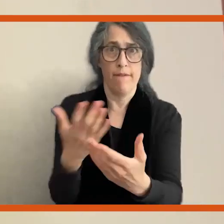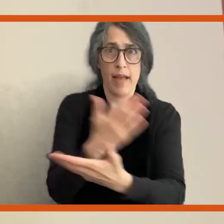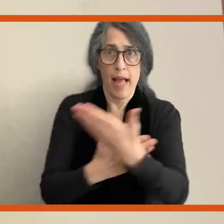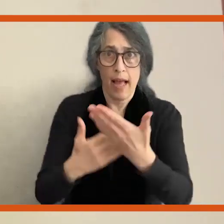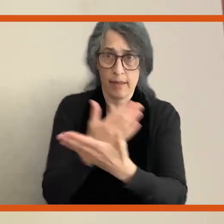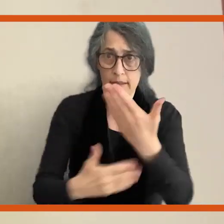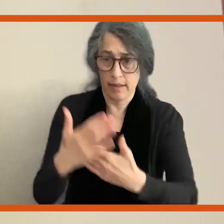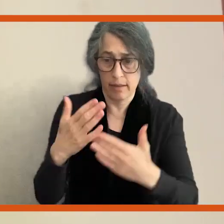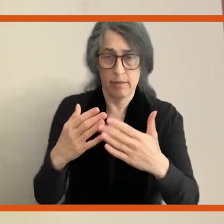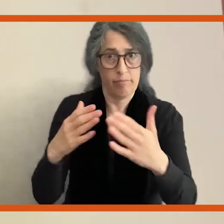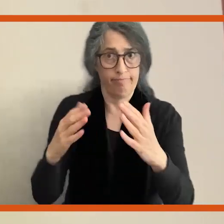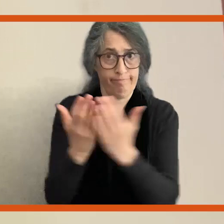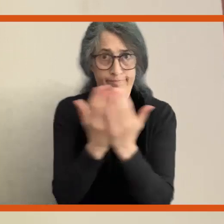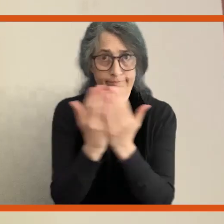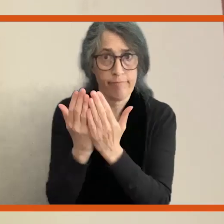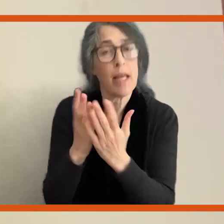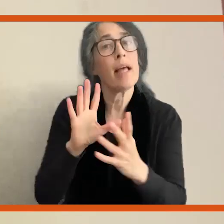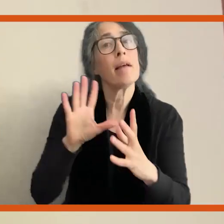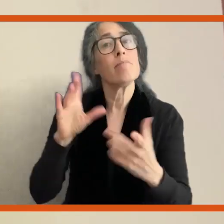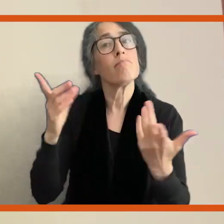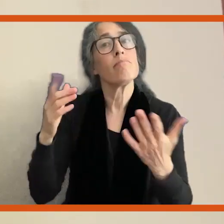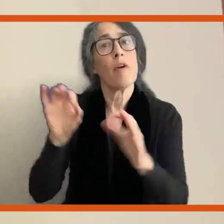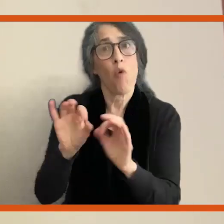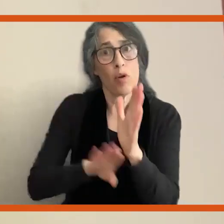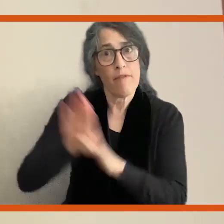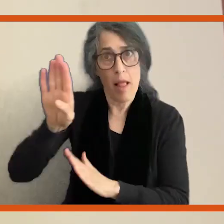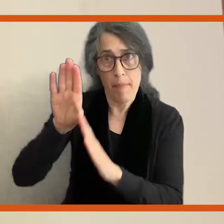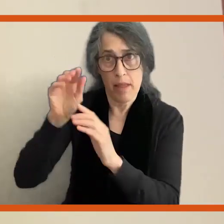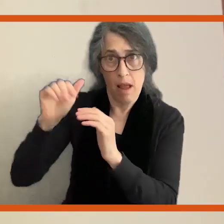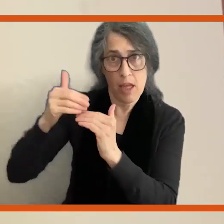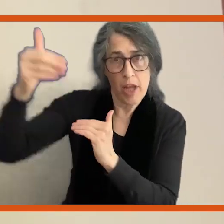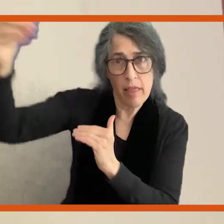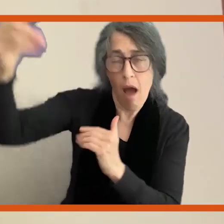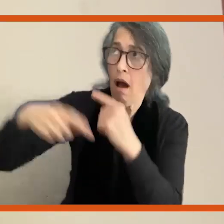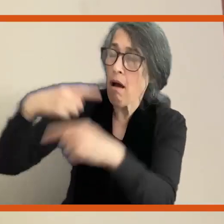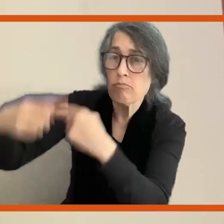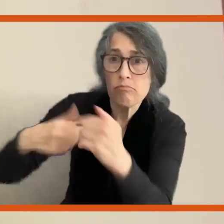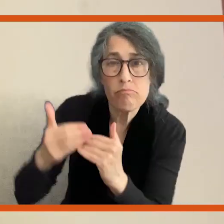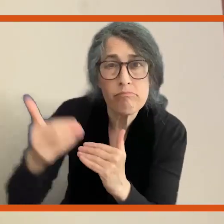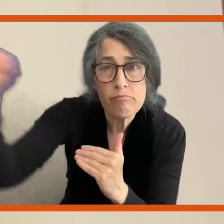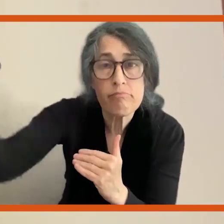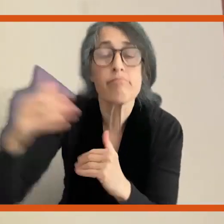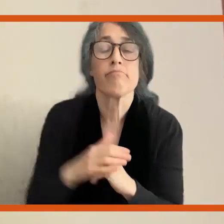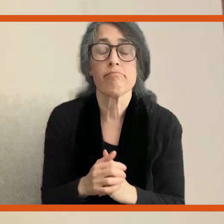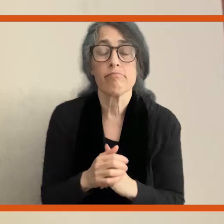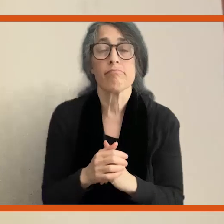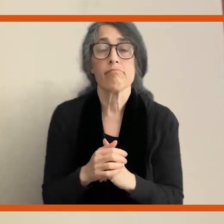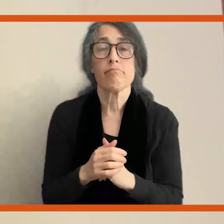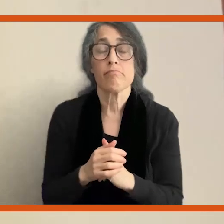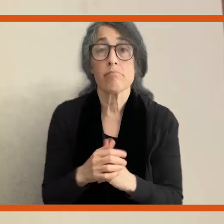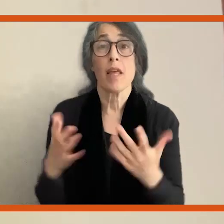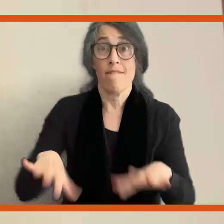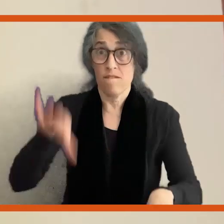allocation to place children with disabilities more clearly on the development agenda. Once we know